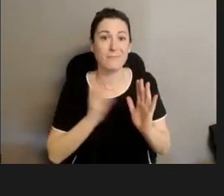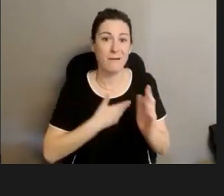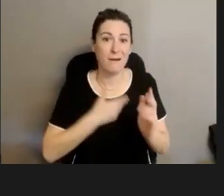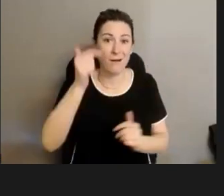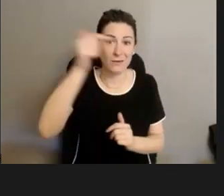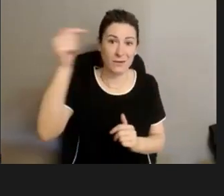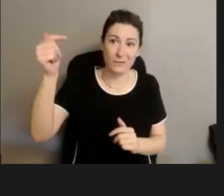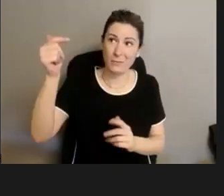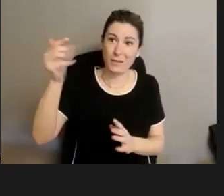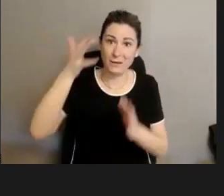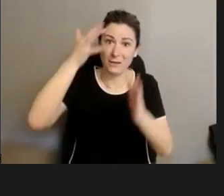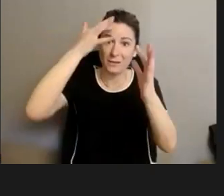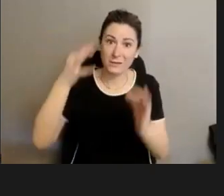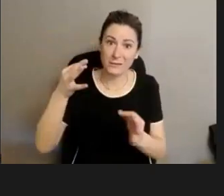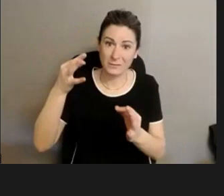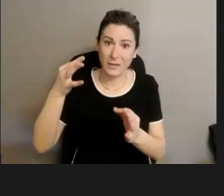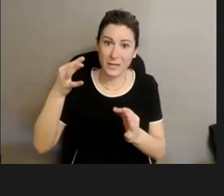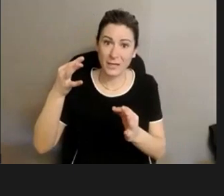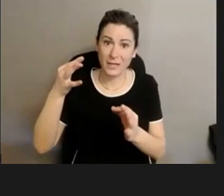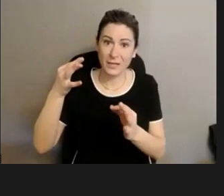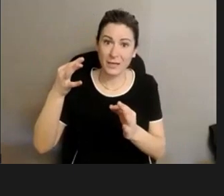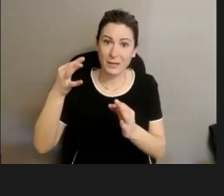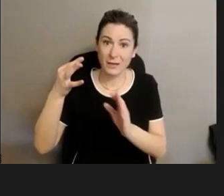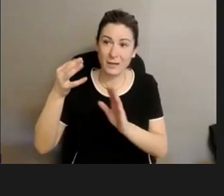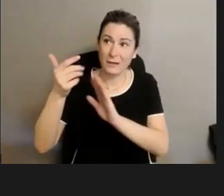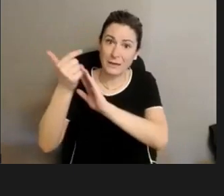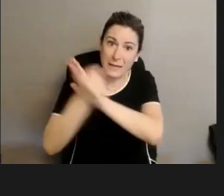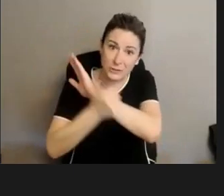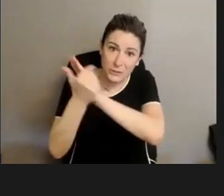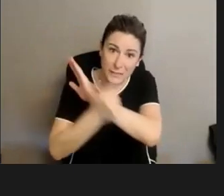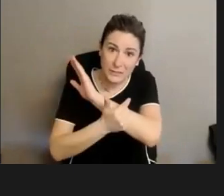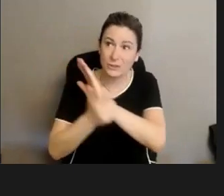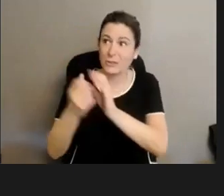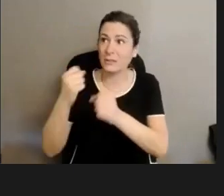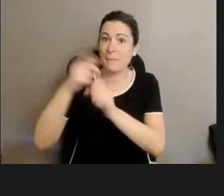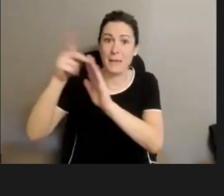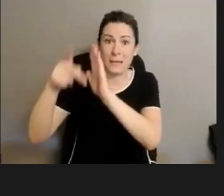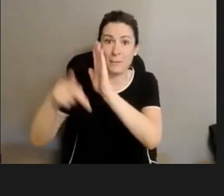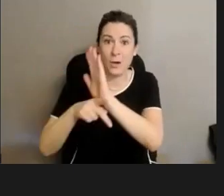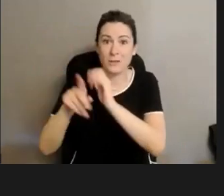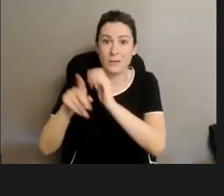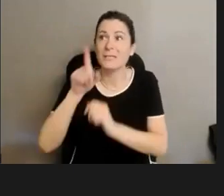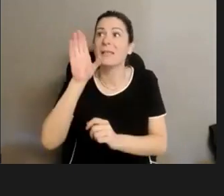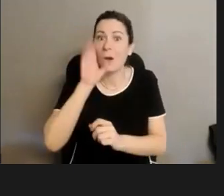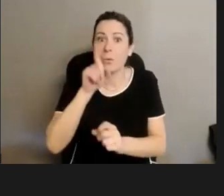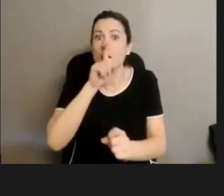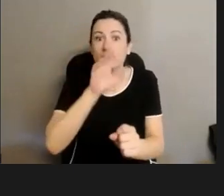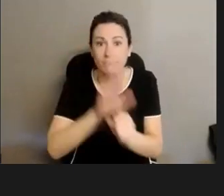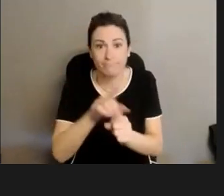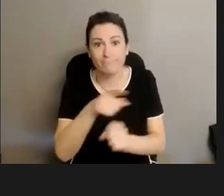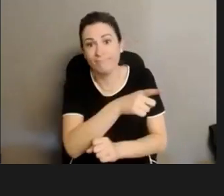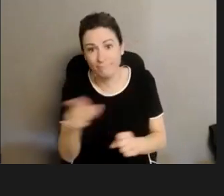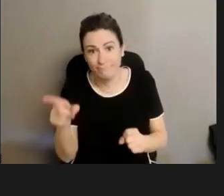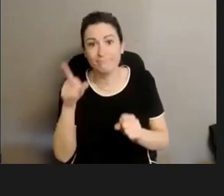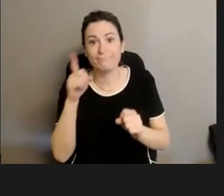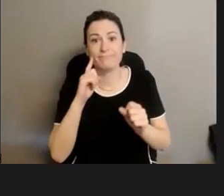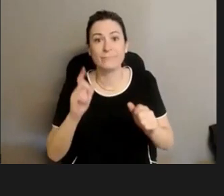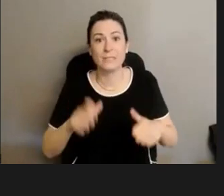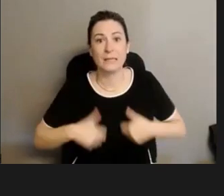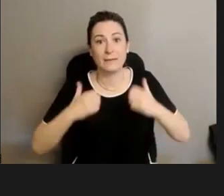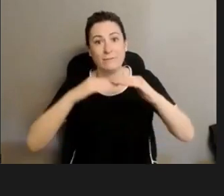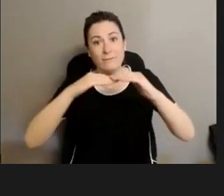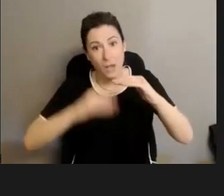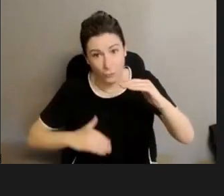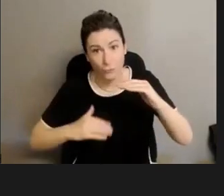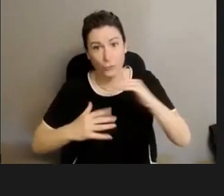that's simply untenable. The one thing I can say that, with our work, when we look at things across the country, the